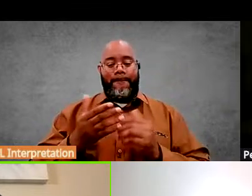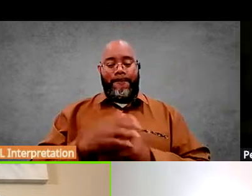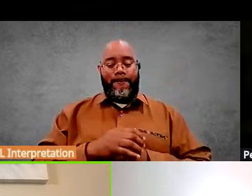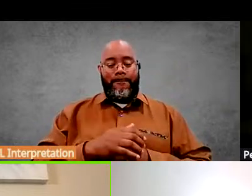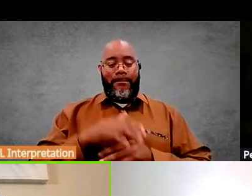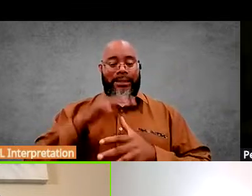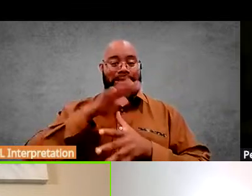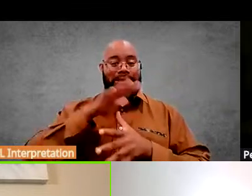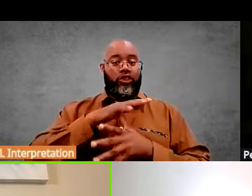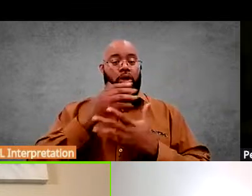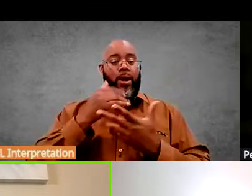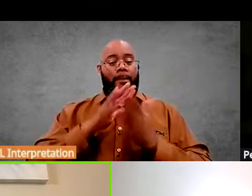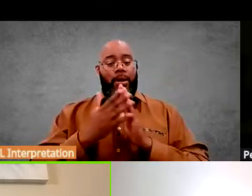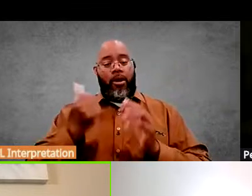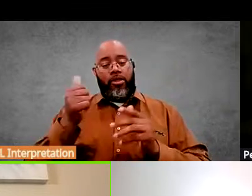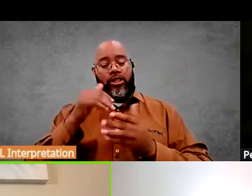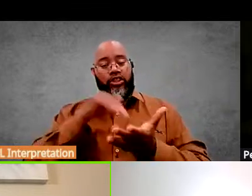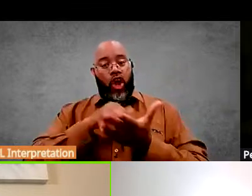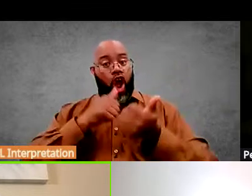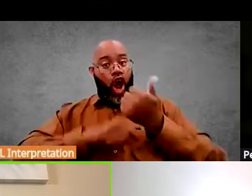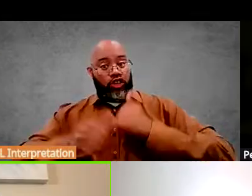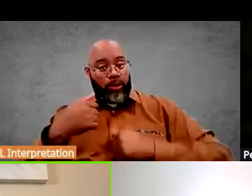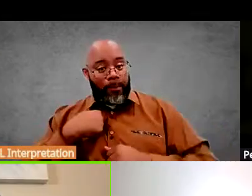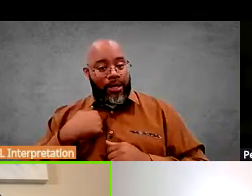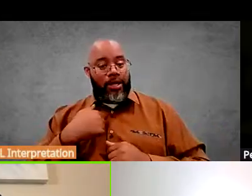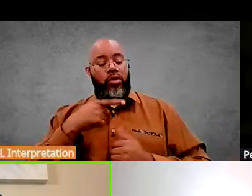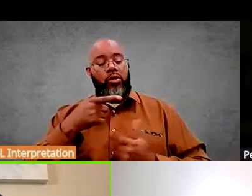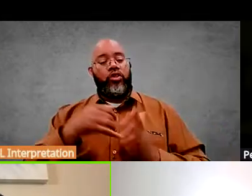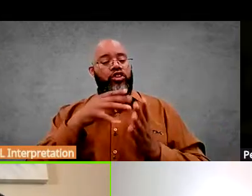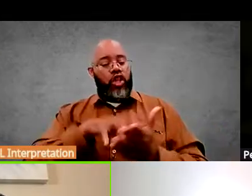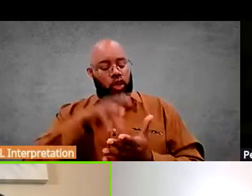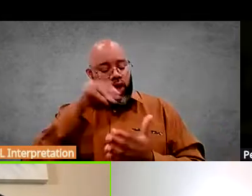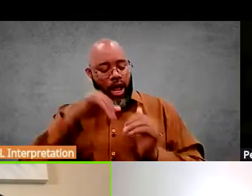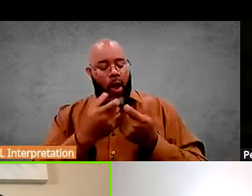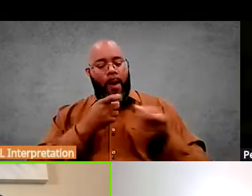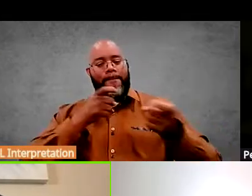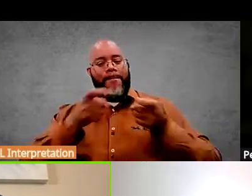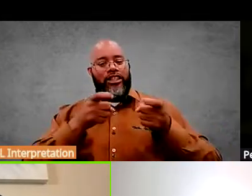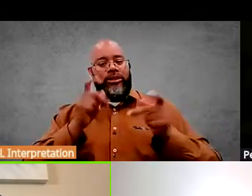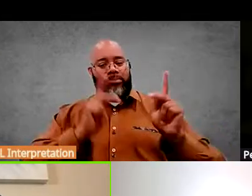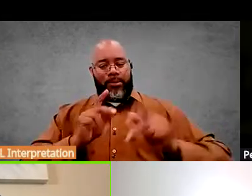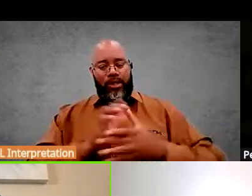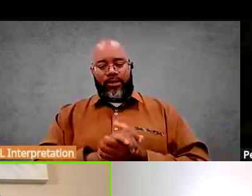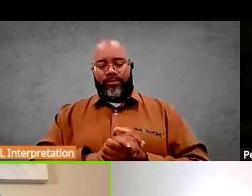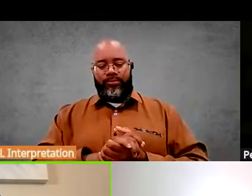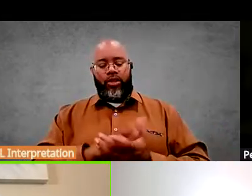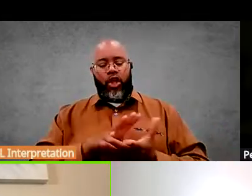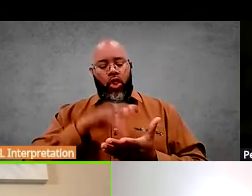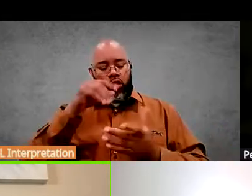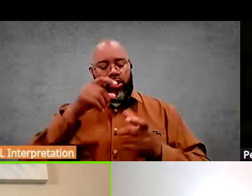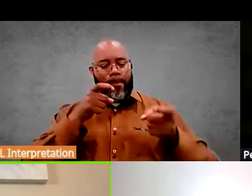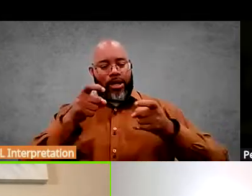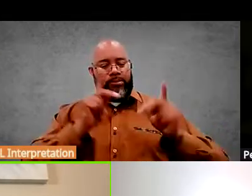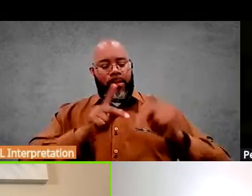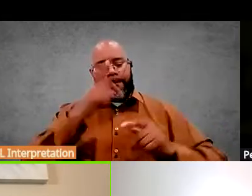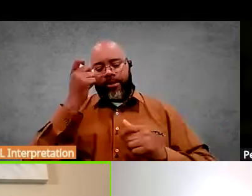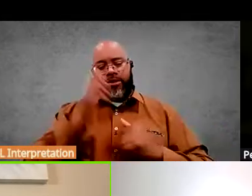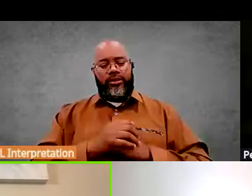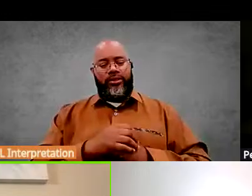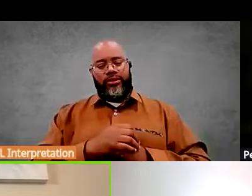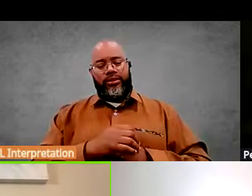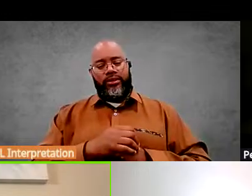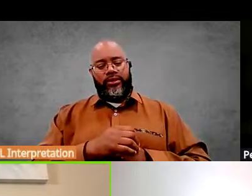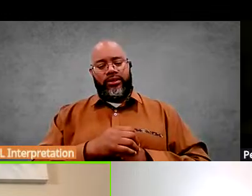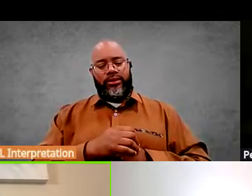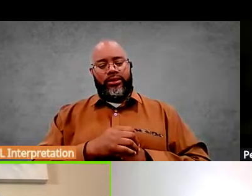other maybe physicians under me, you just learn to manage people. Learn to manage people because if